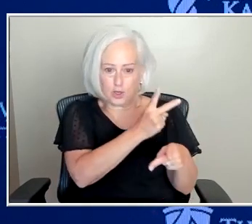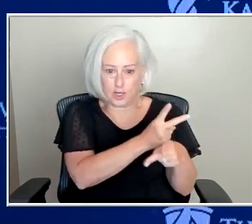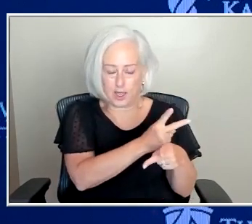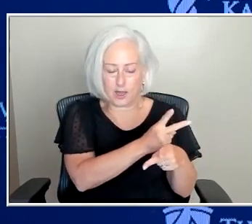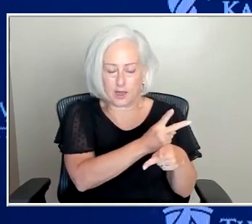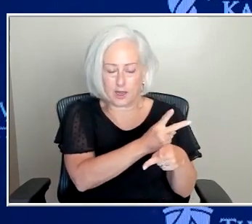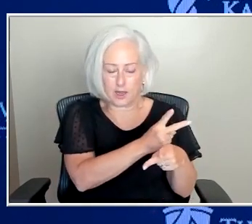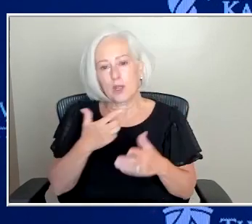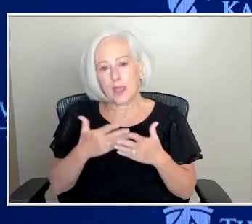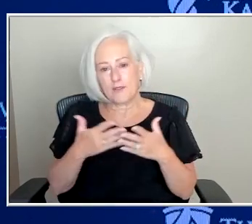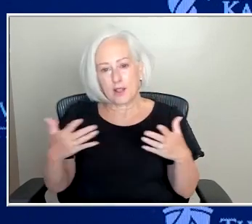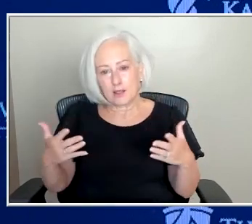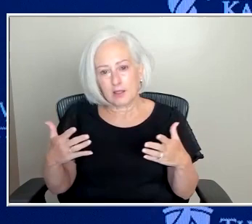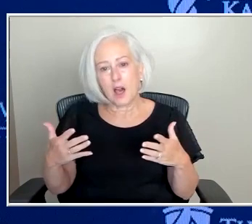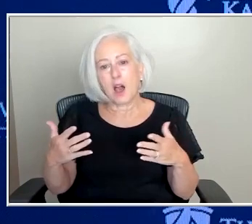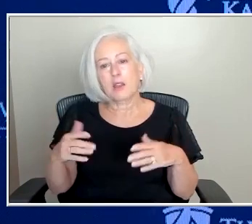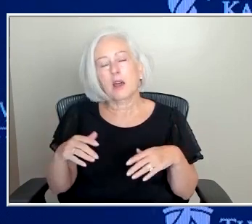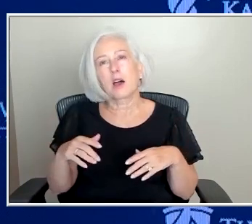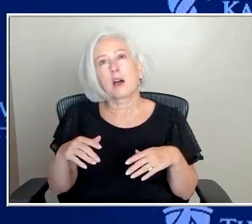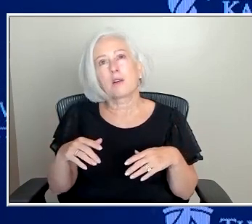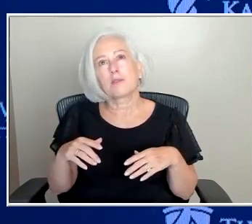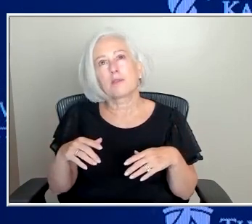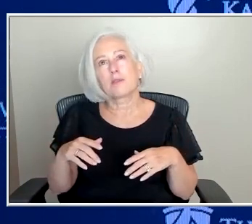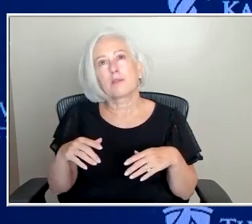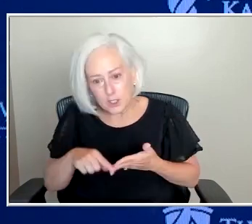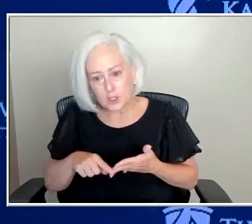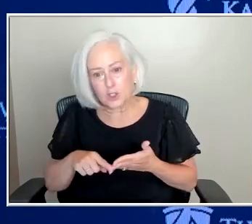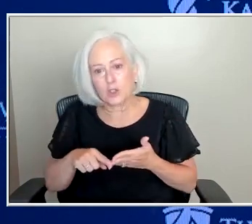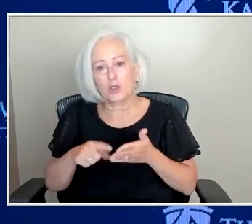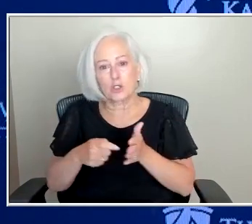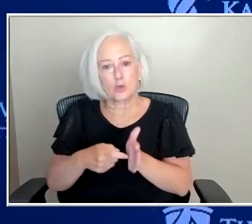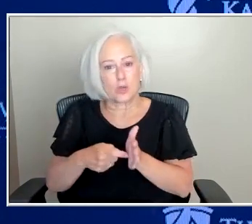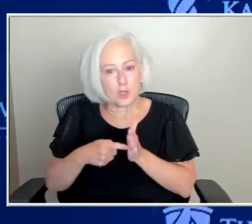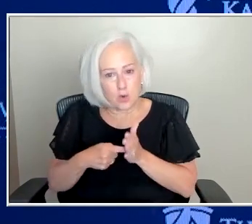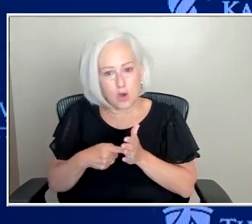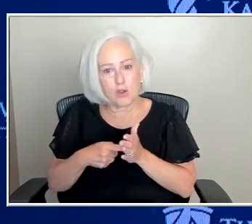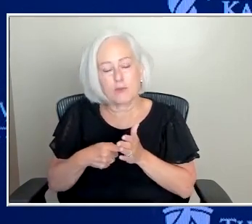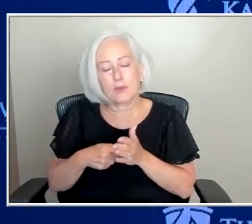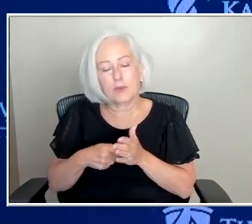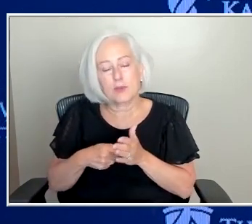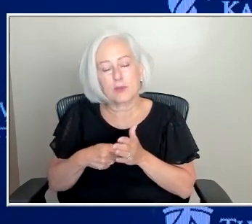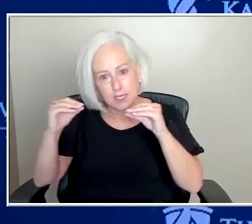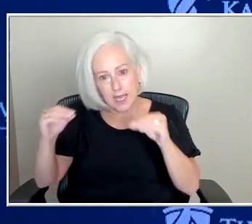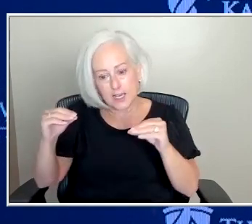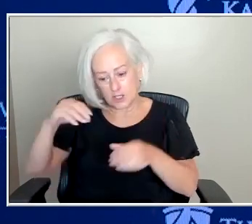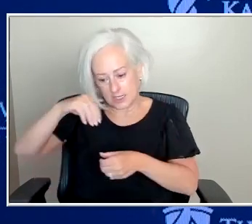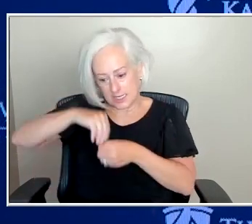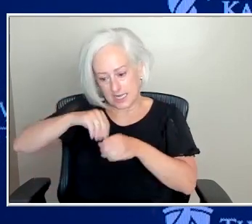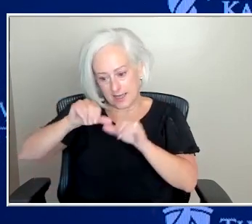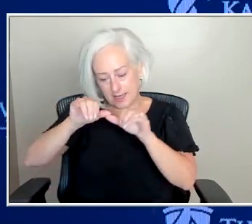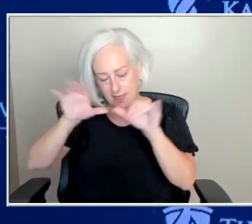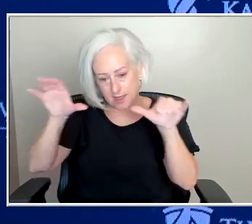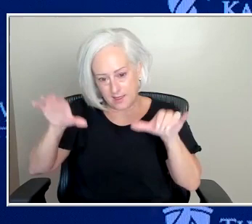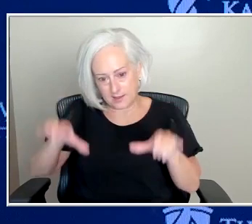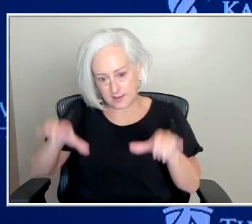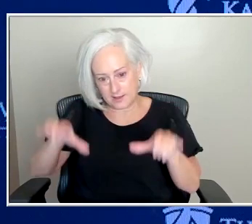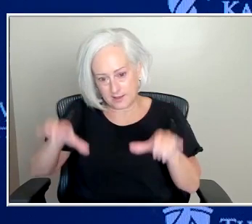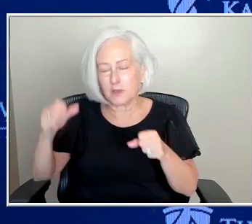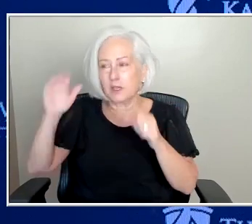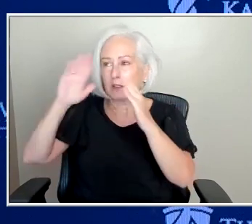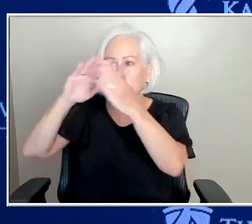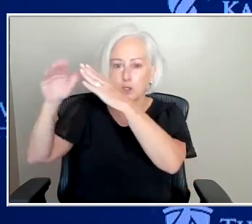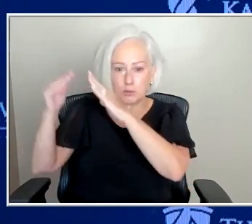We have a lot of requirements for education, both internally within the health system and externally within the community. We have a lot of injury